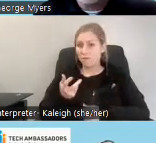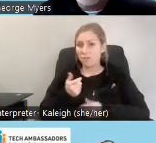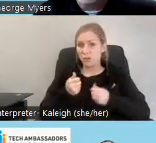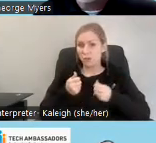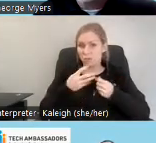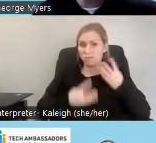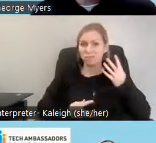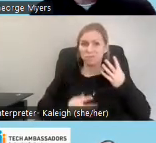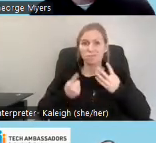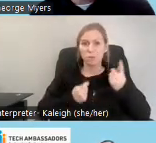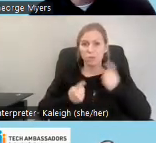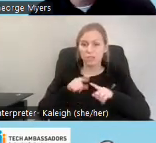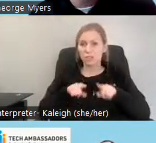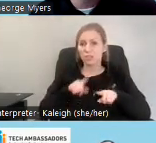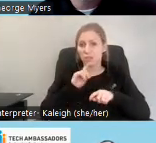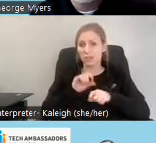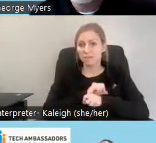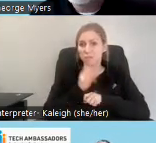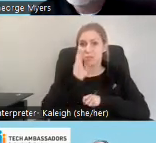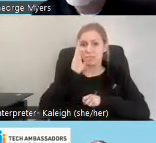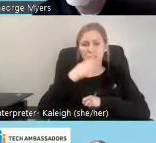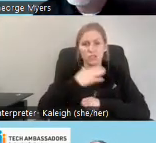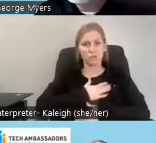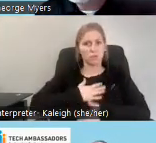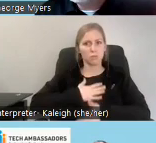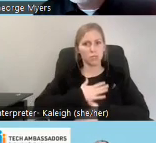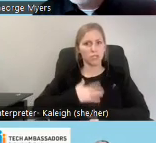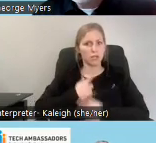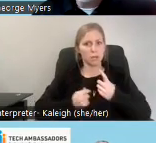during the actual presentation, so we appreciate all of those.